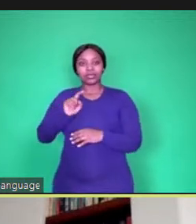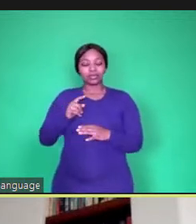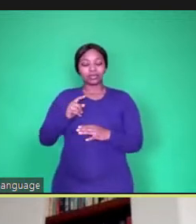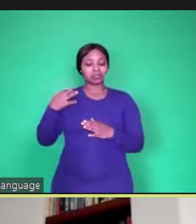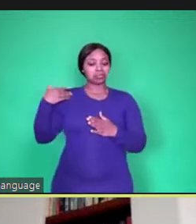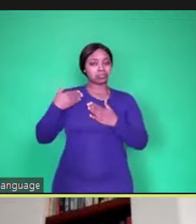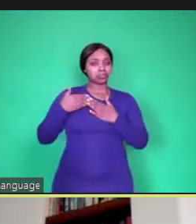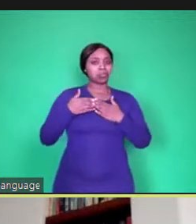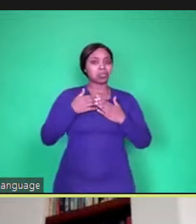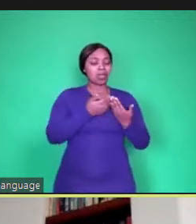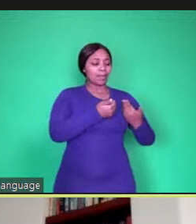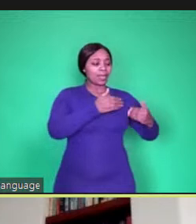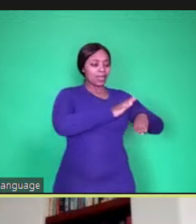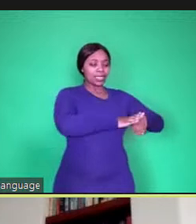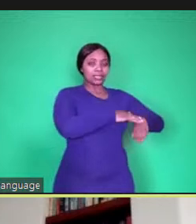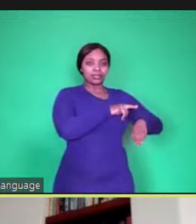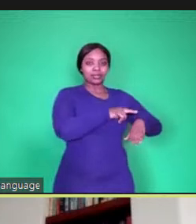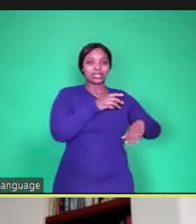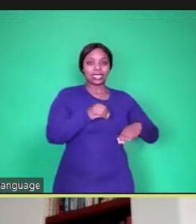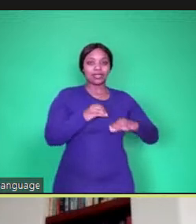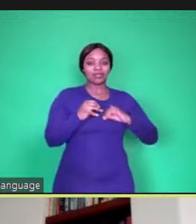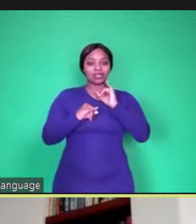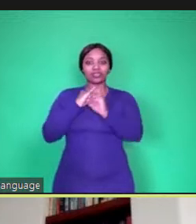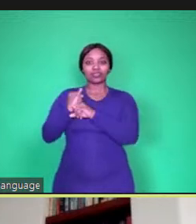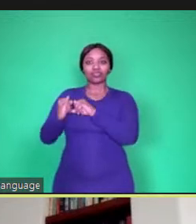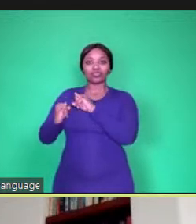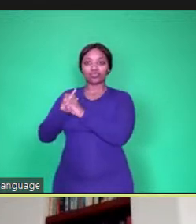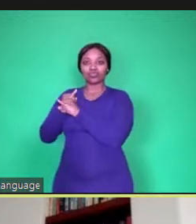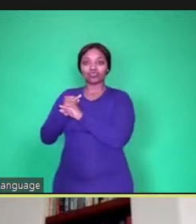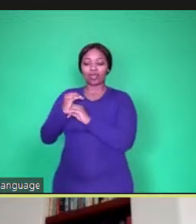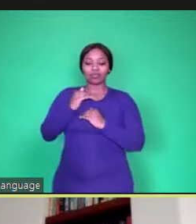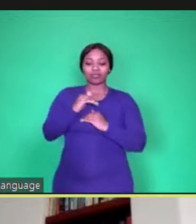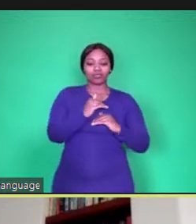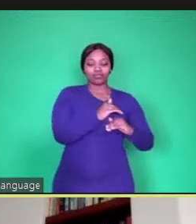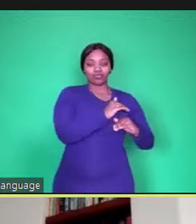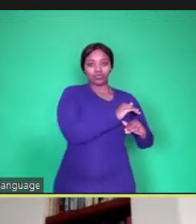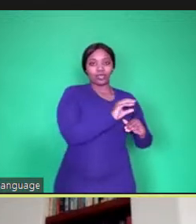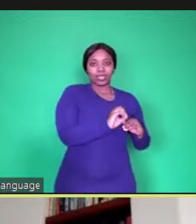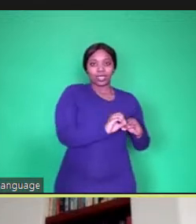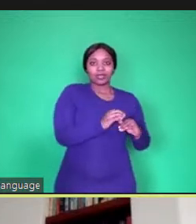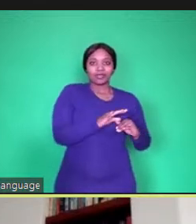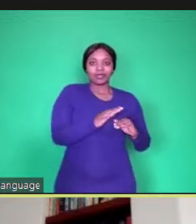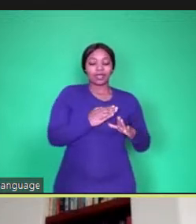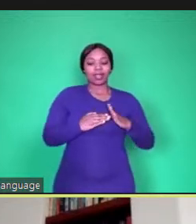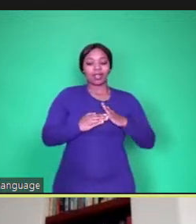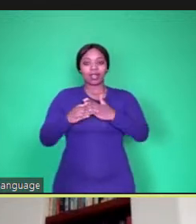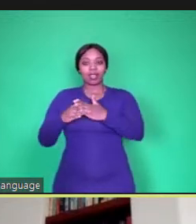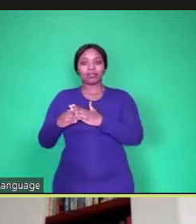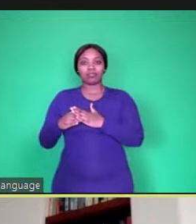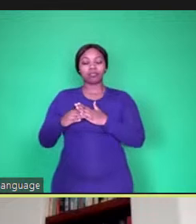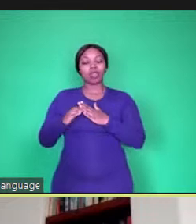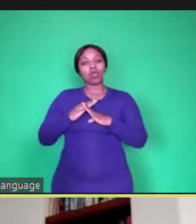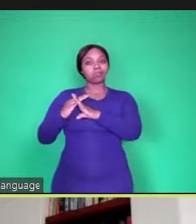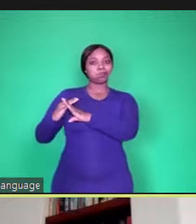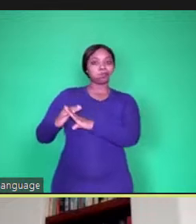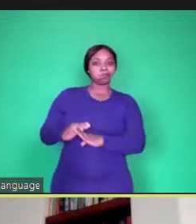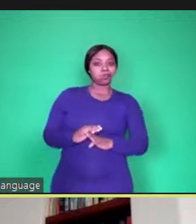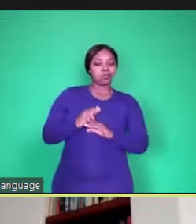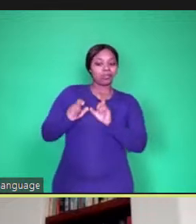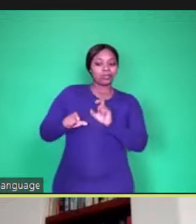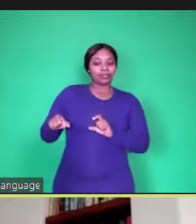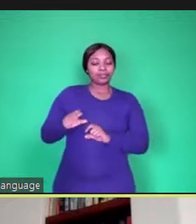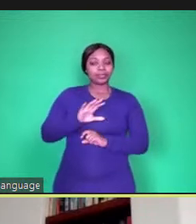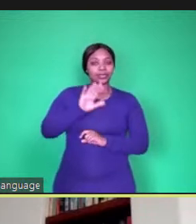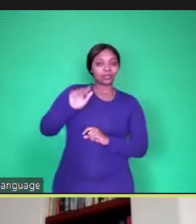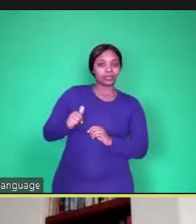where a range of institutional restrictions prevented the family migrations of Africans or their ability to settle permanently